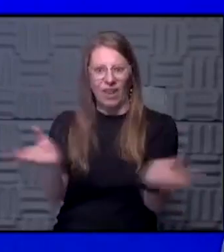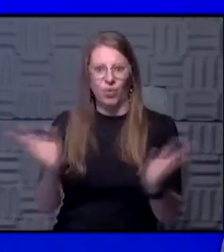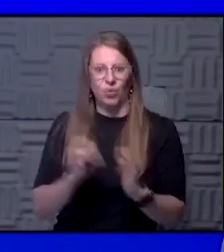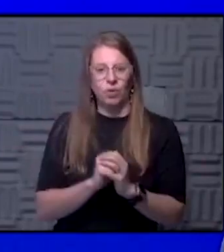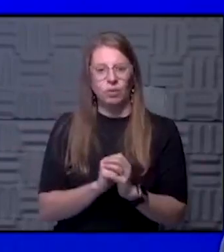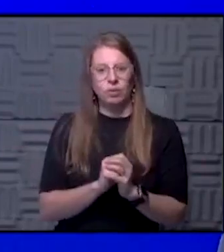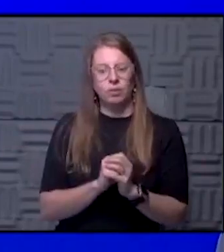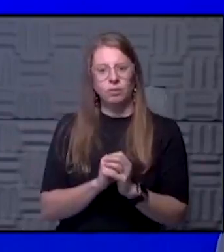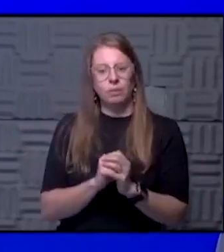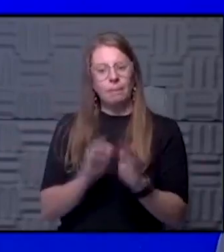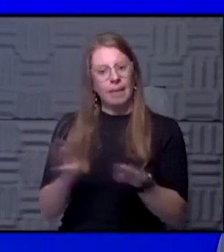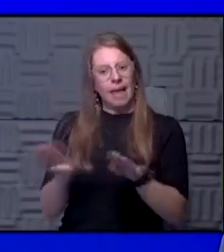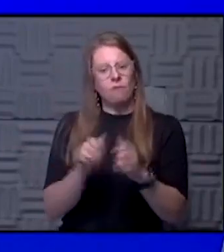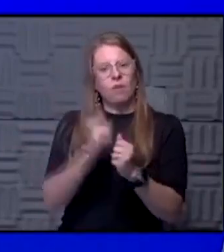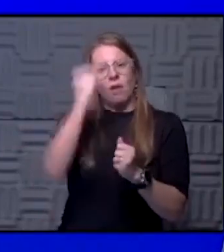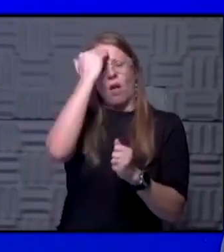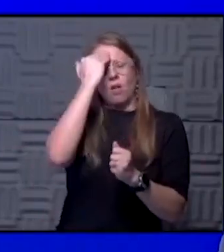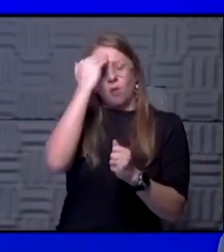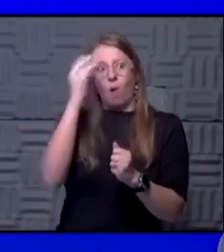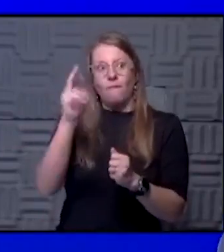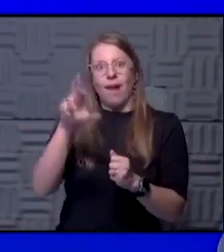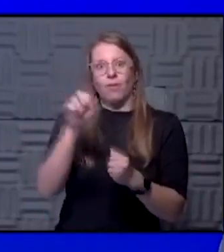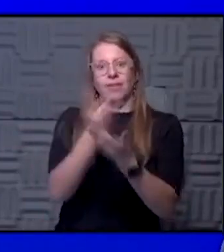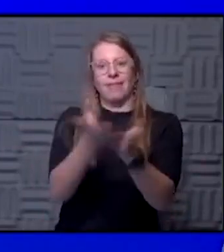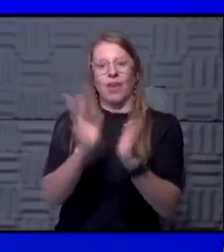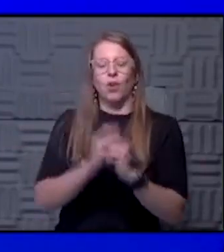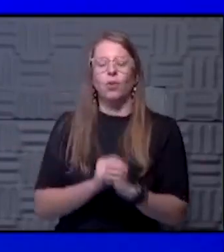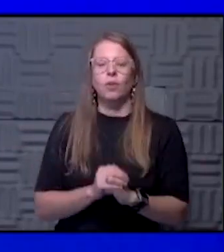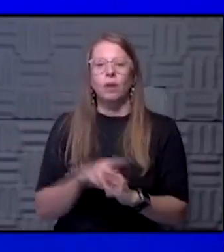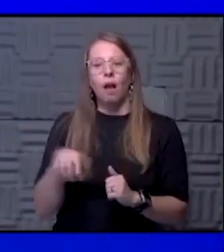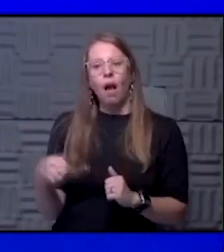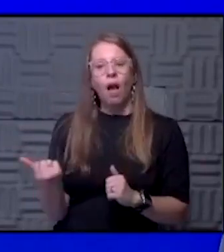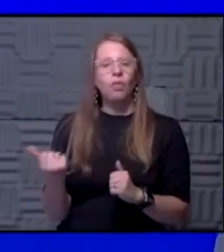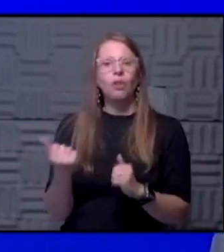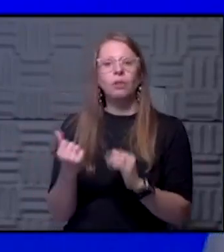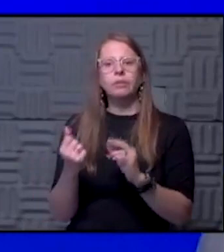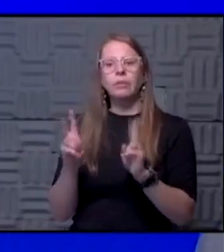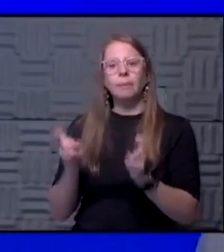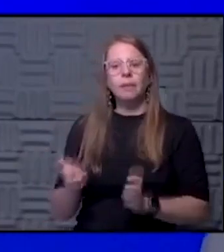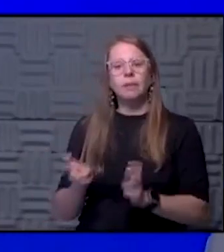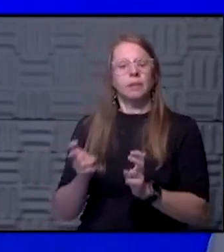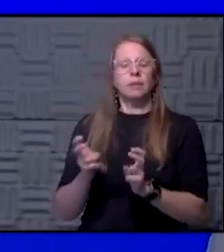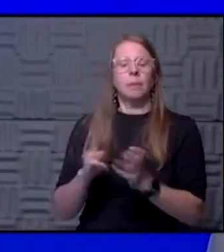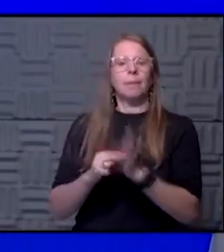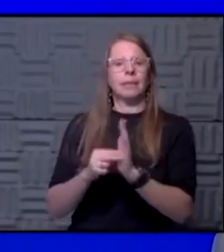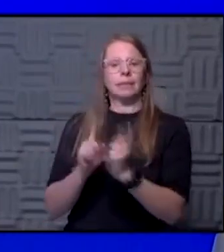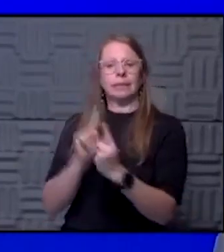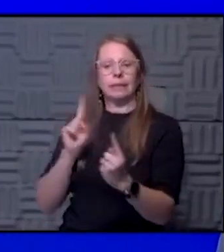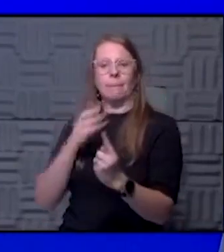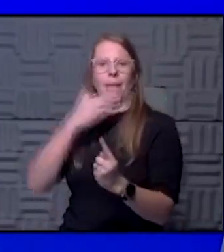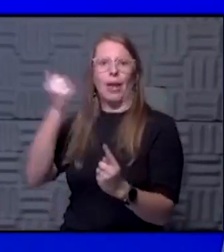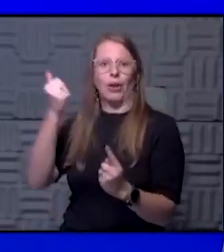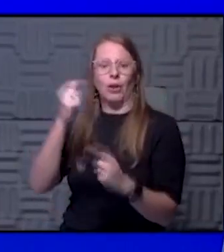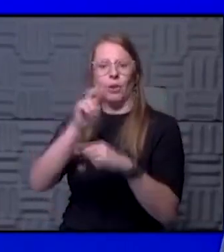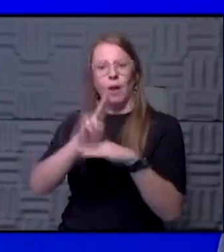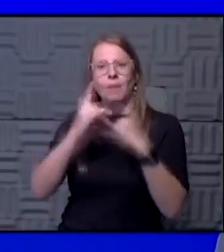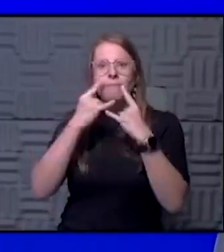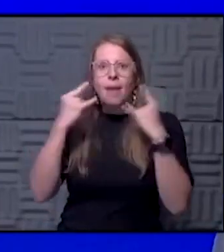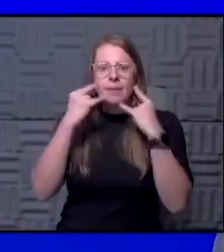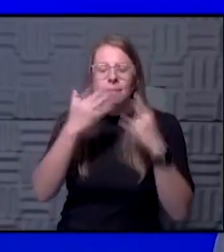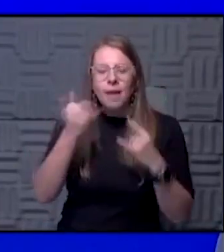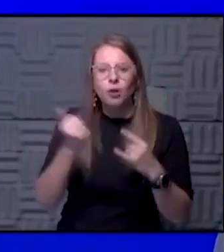that you know it's out there. The other broad concepts are those things that we've continued to talk about. Distance is better, wearing masks is